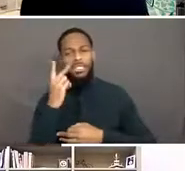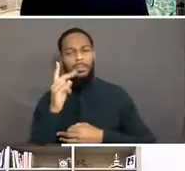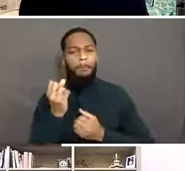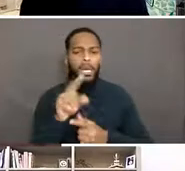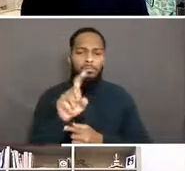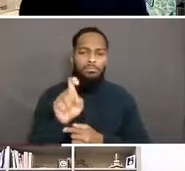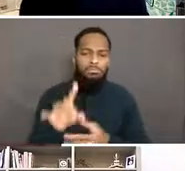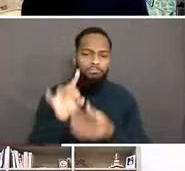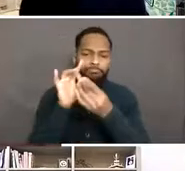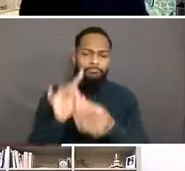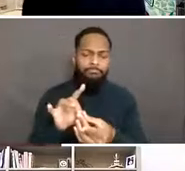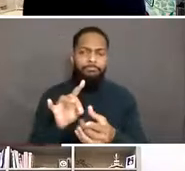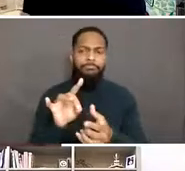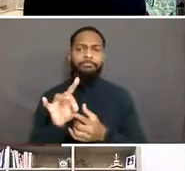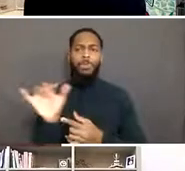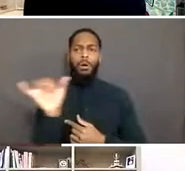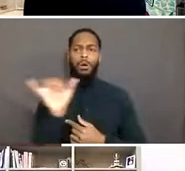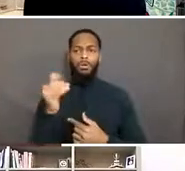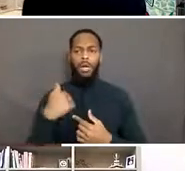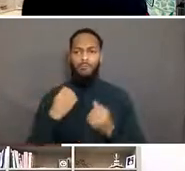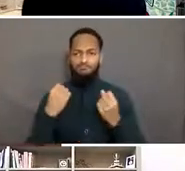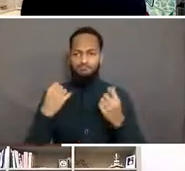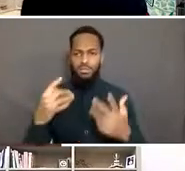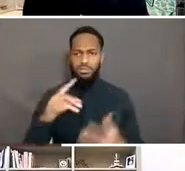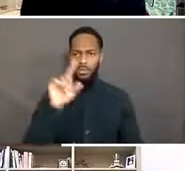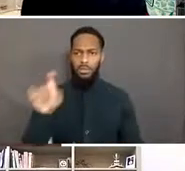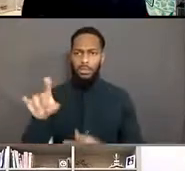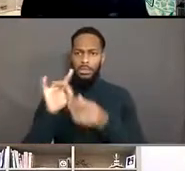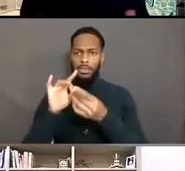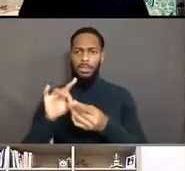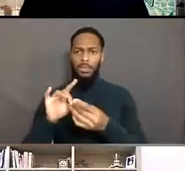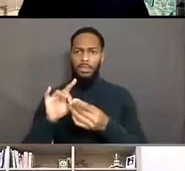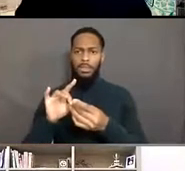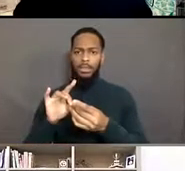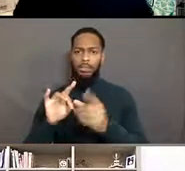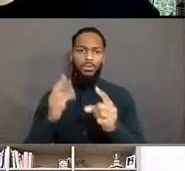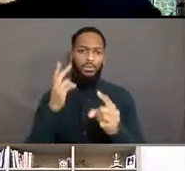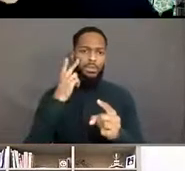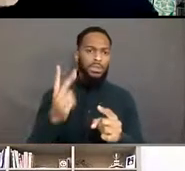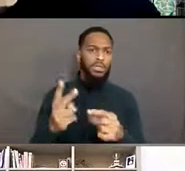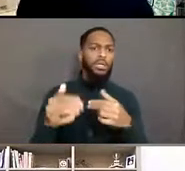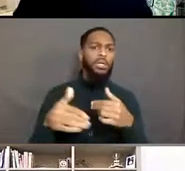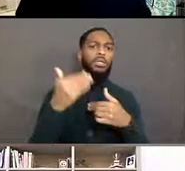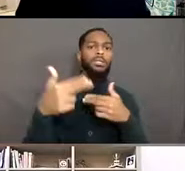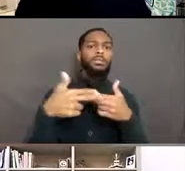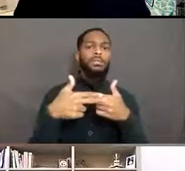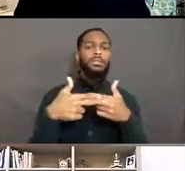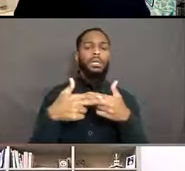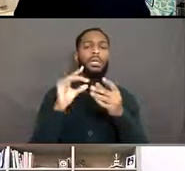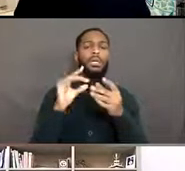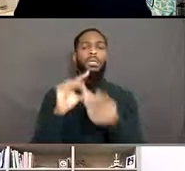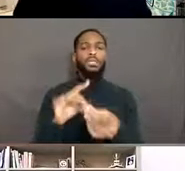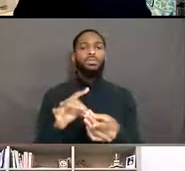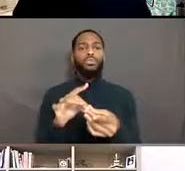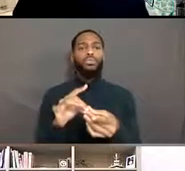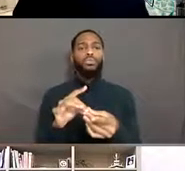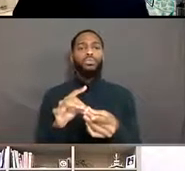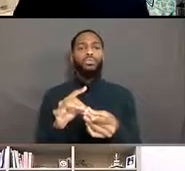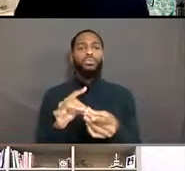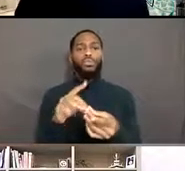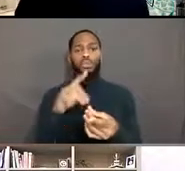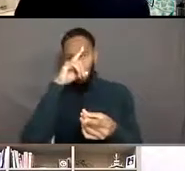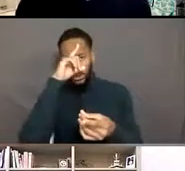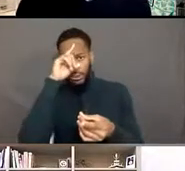we've also had a lot of questions. On the next slide, you'll see a summer school, it should say. Summer school